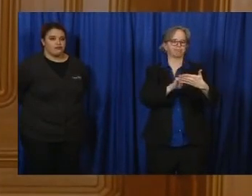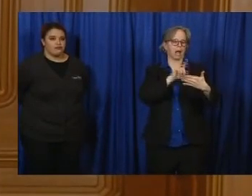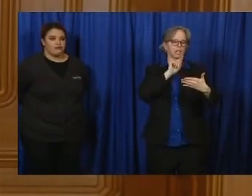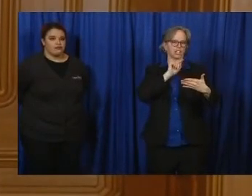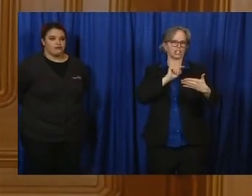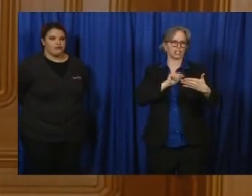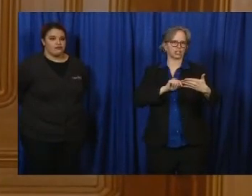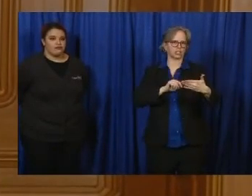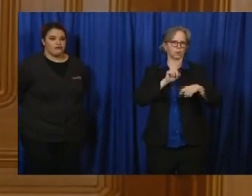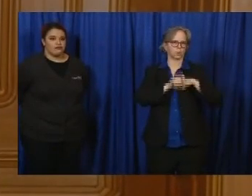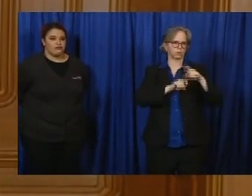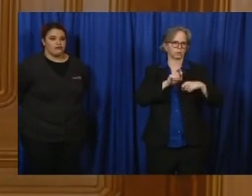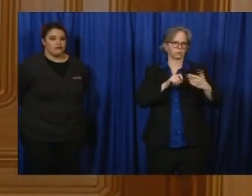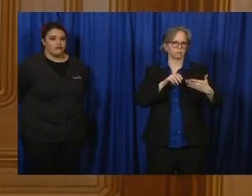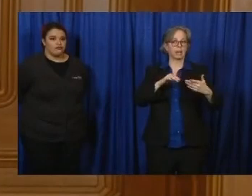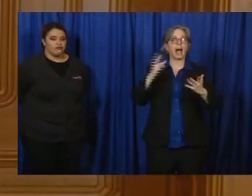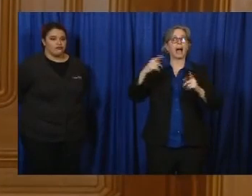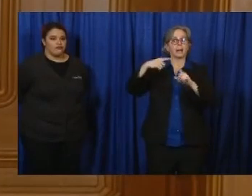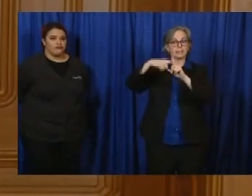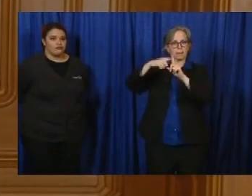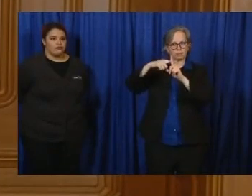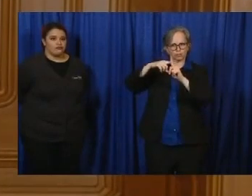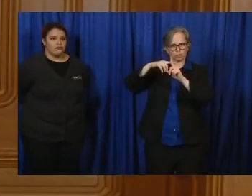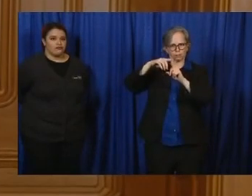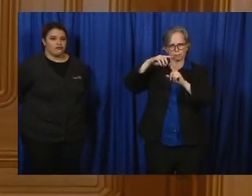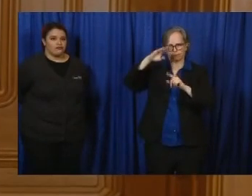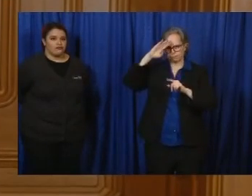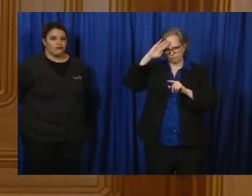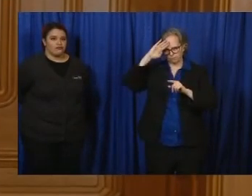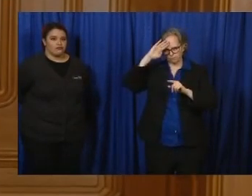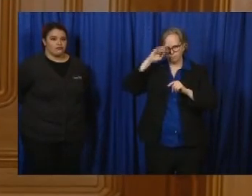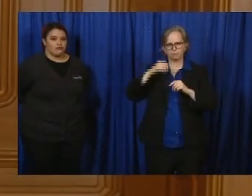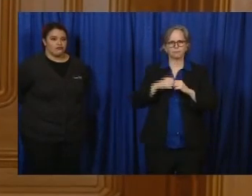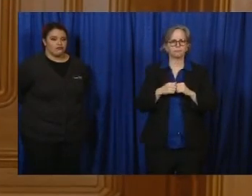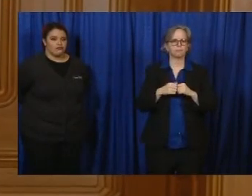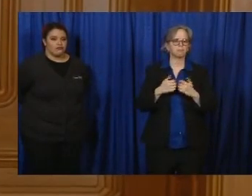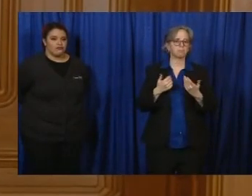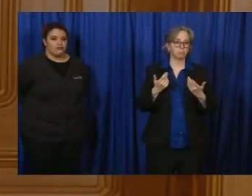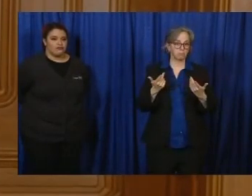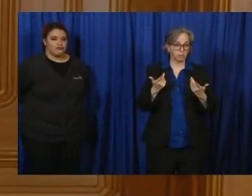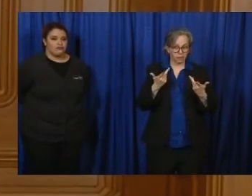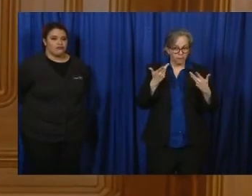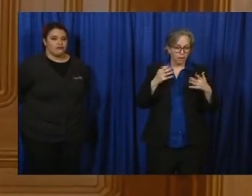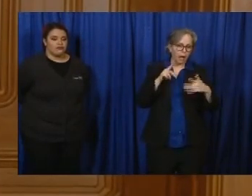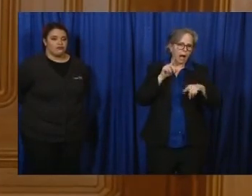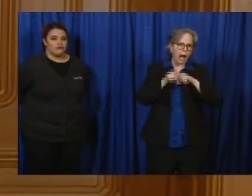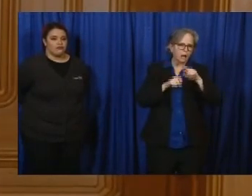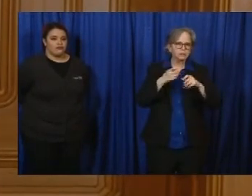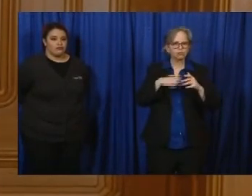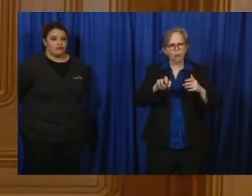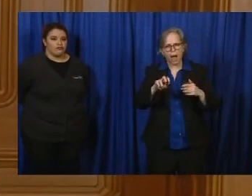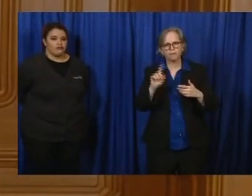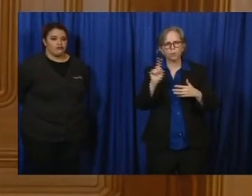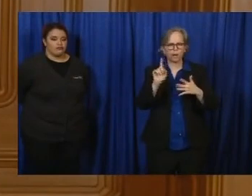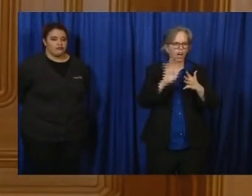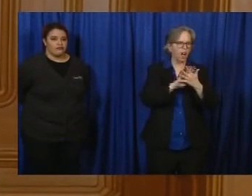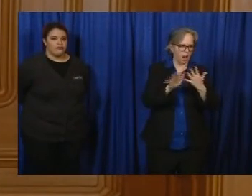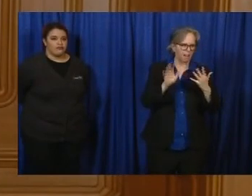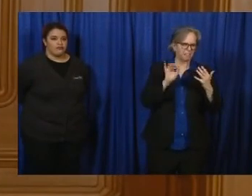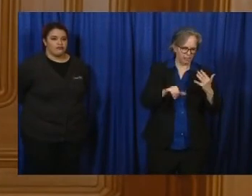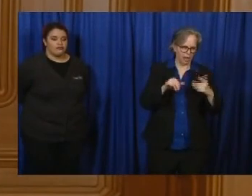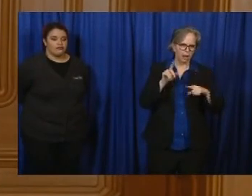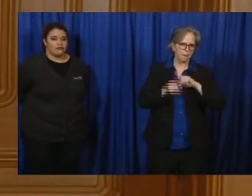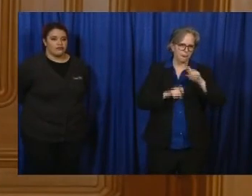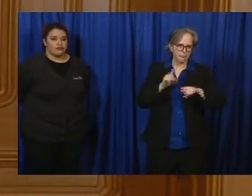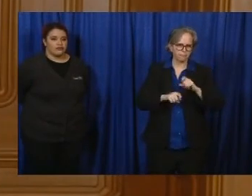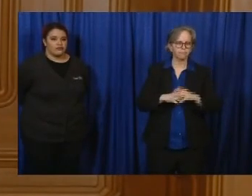temperature to be taken. Takes into account travel to countries with a travel advisory as noted by the CDC. Direct